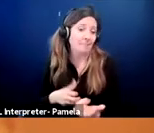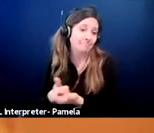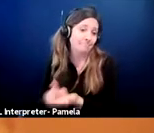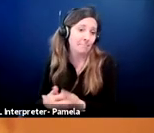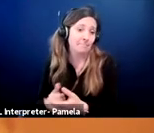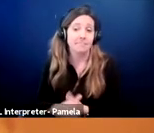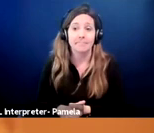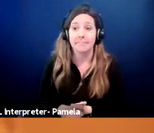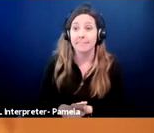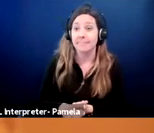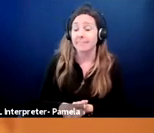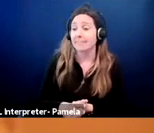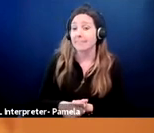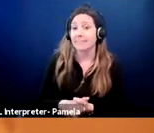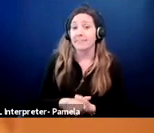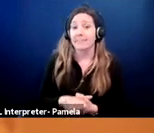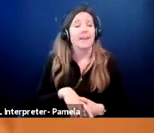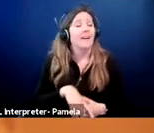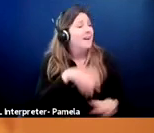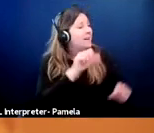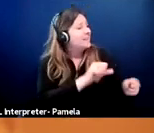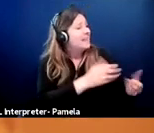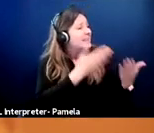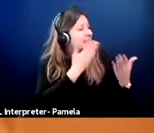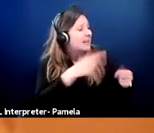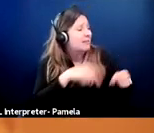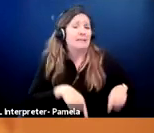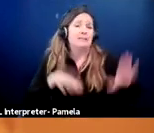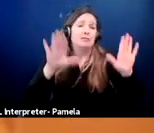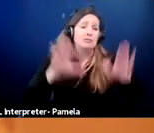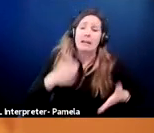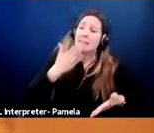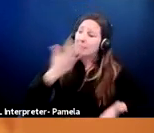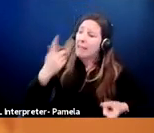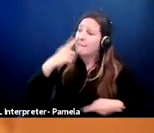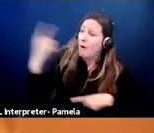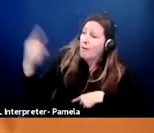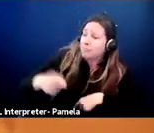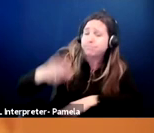Yeah, Bhavik, I think that's great. Thank you so much for coming. I think this has been such